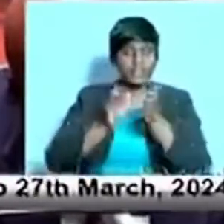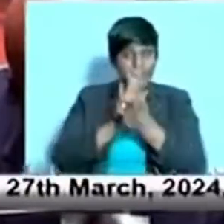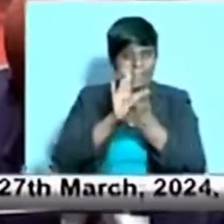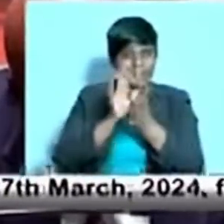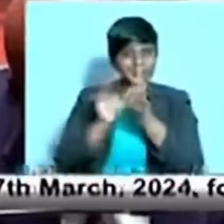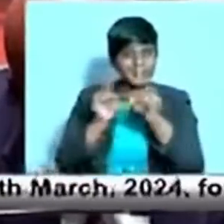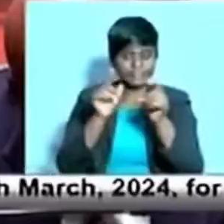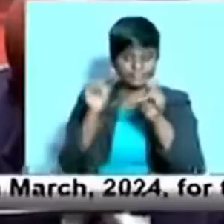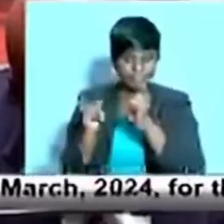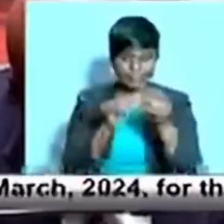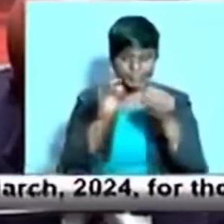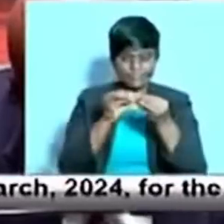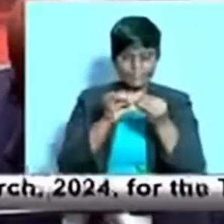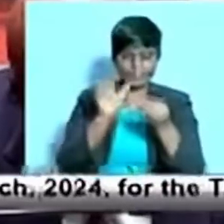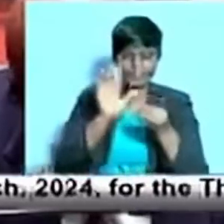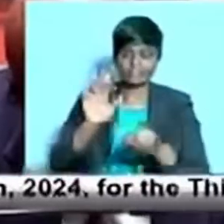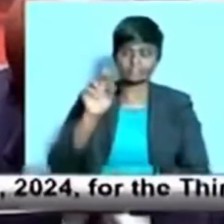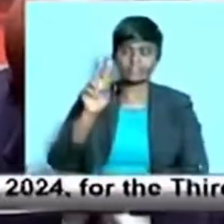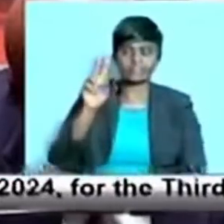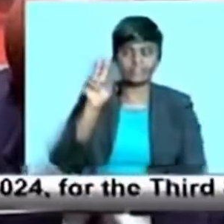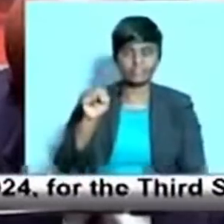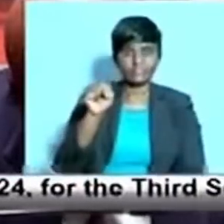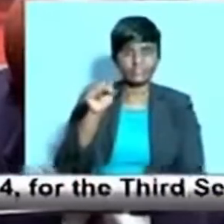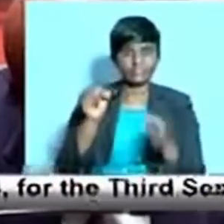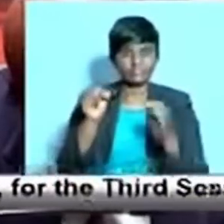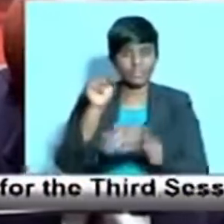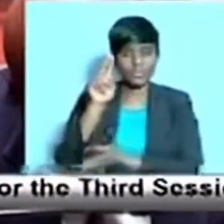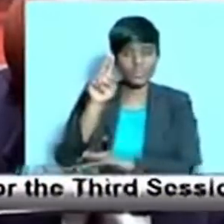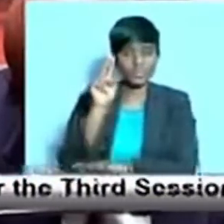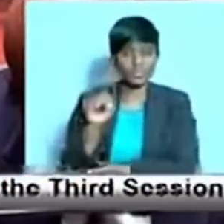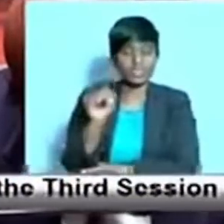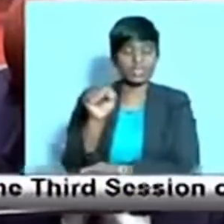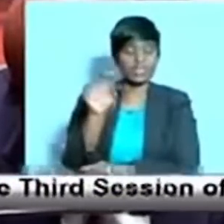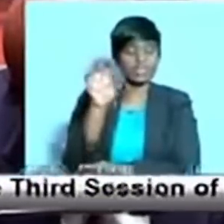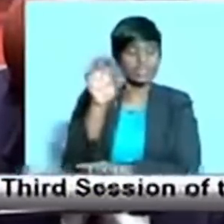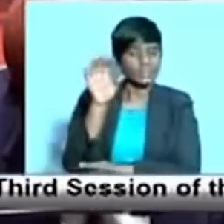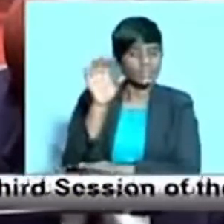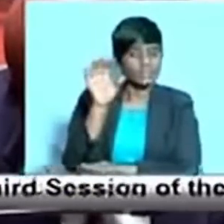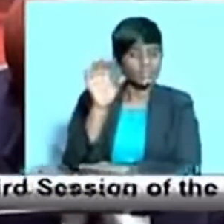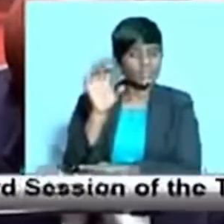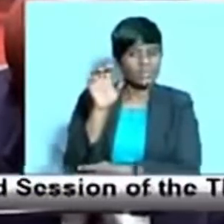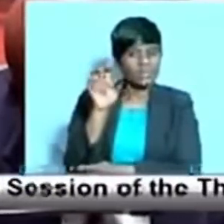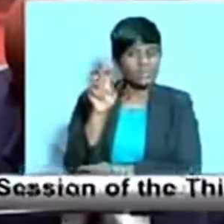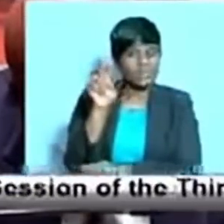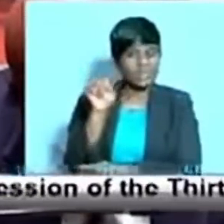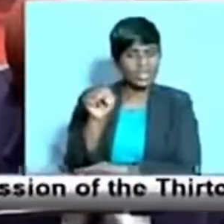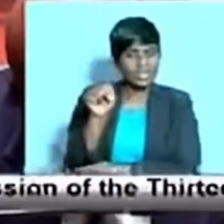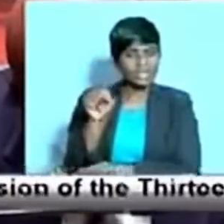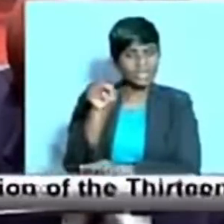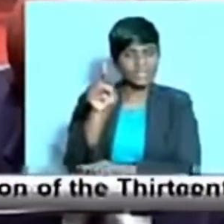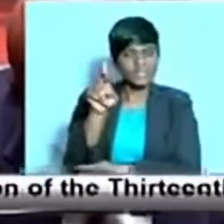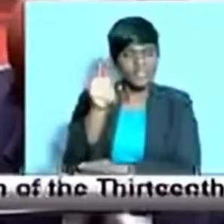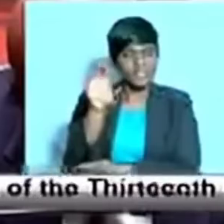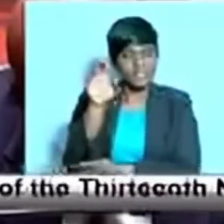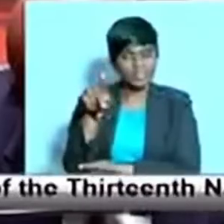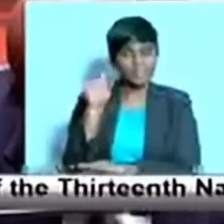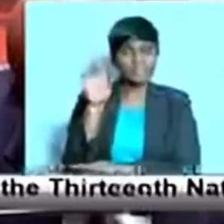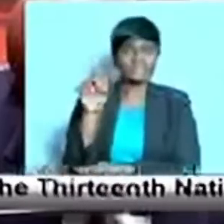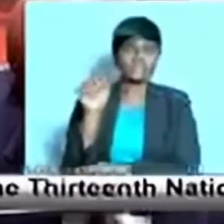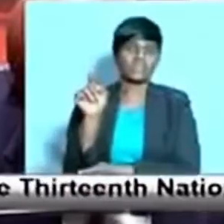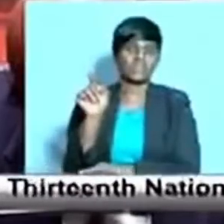expedite implementation of the United Nations Convention on the Rights of People Living with